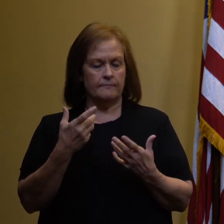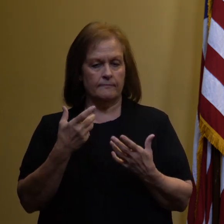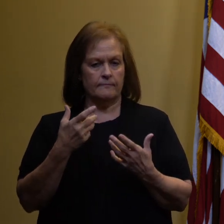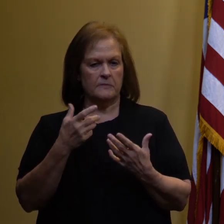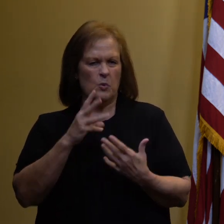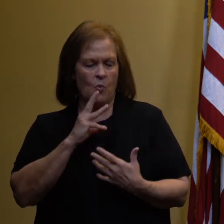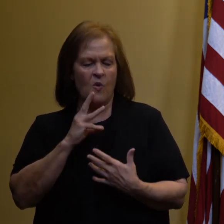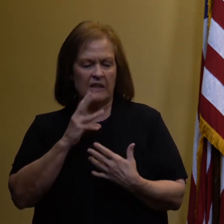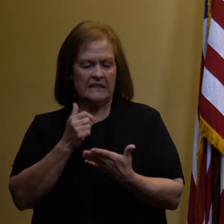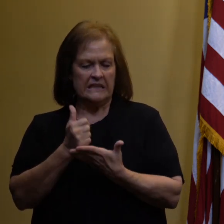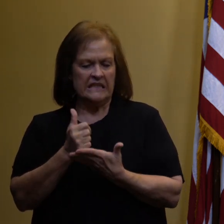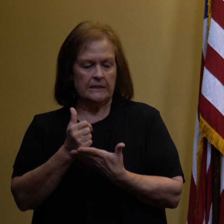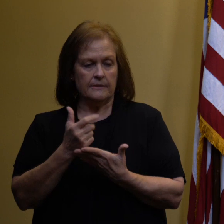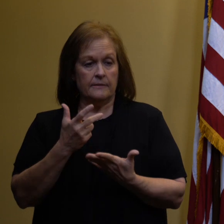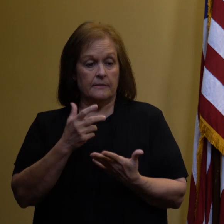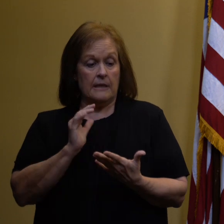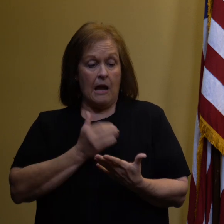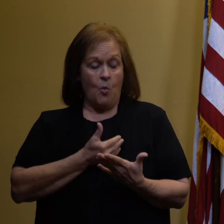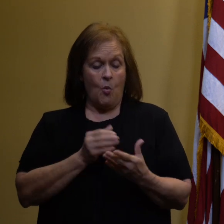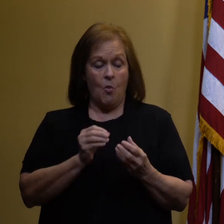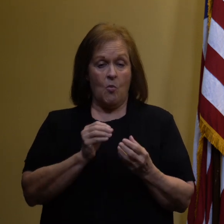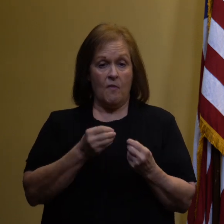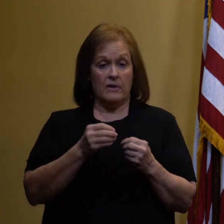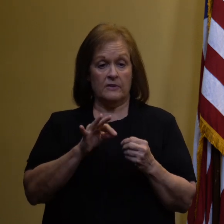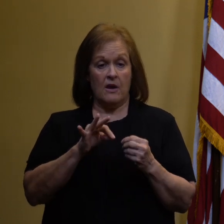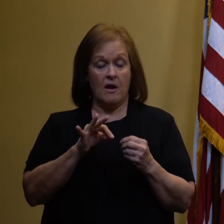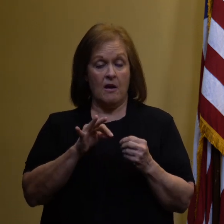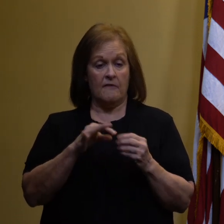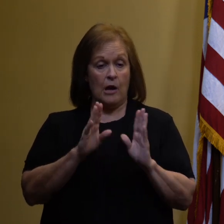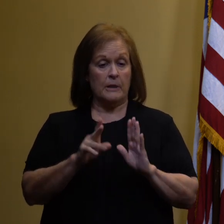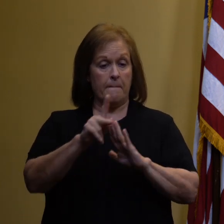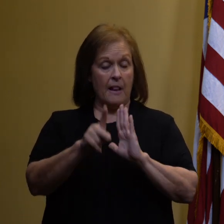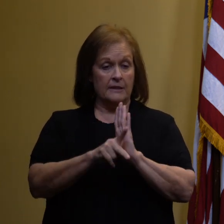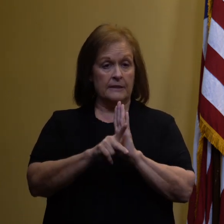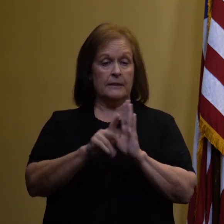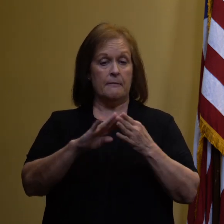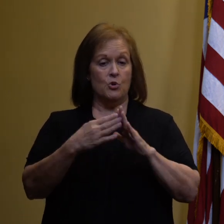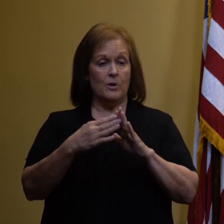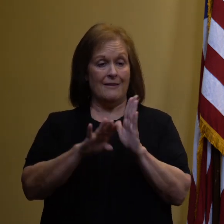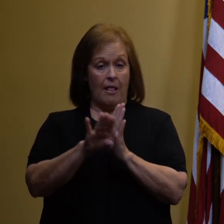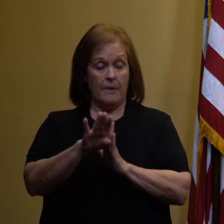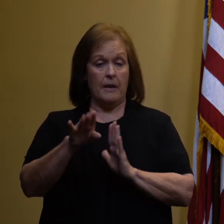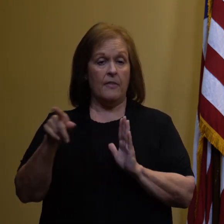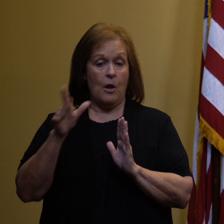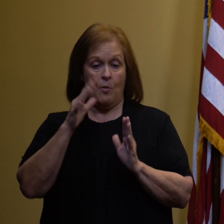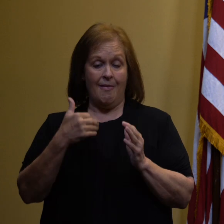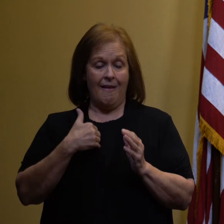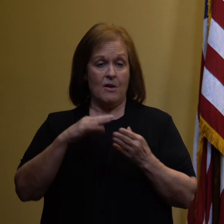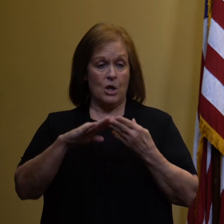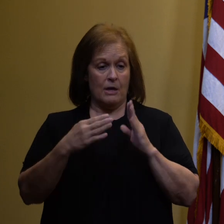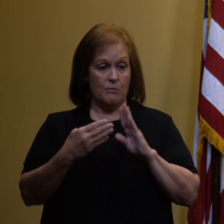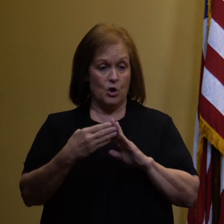as tomorrow, the Office of Housing Policy, as well as Community Development, will host a